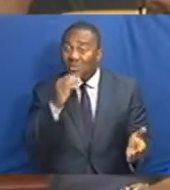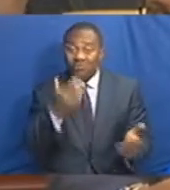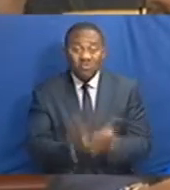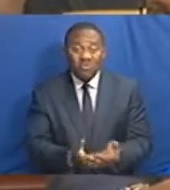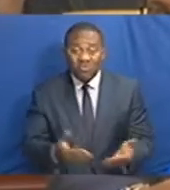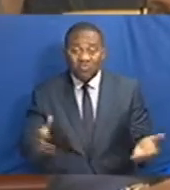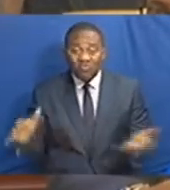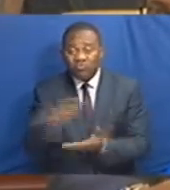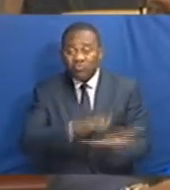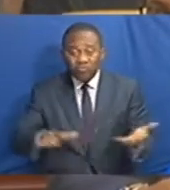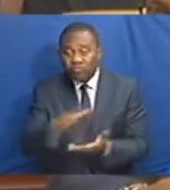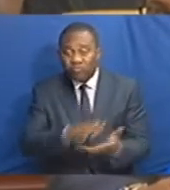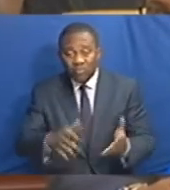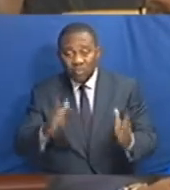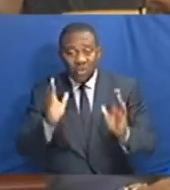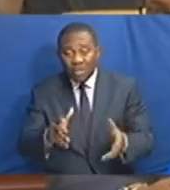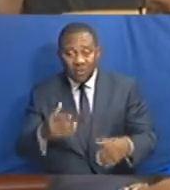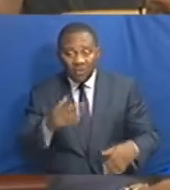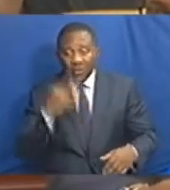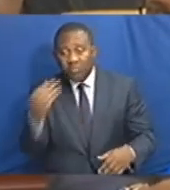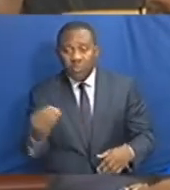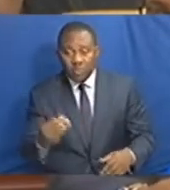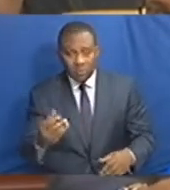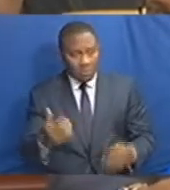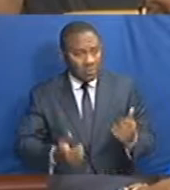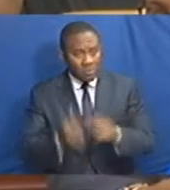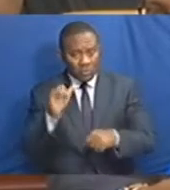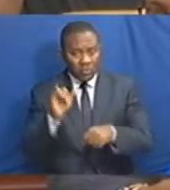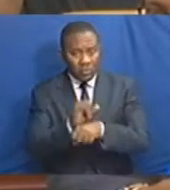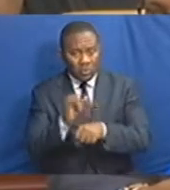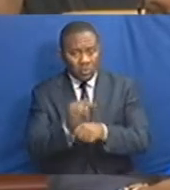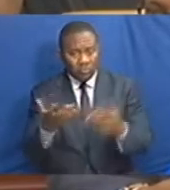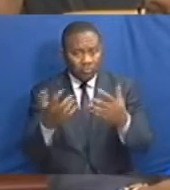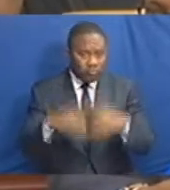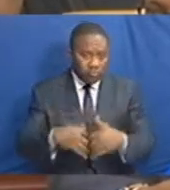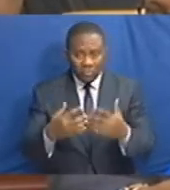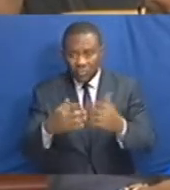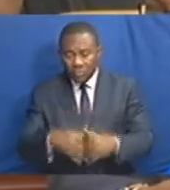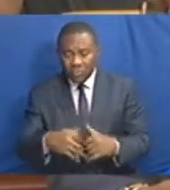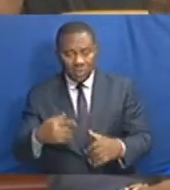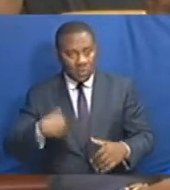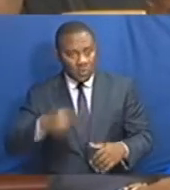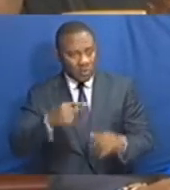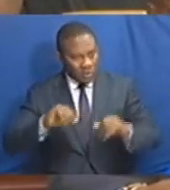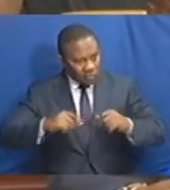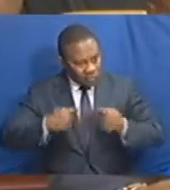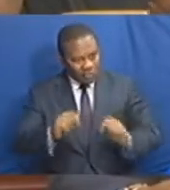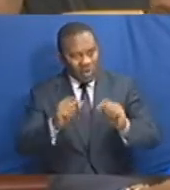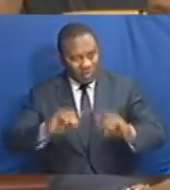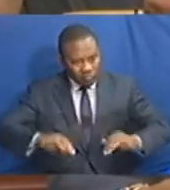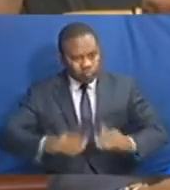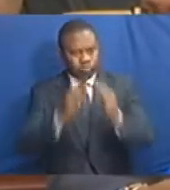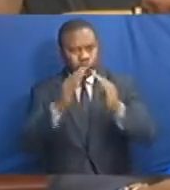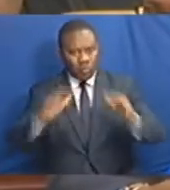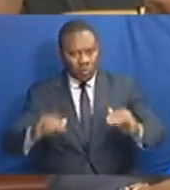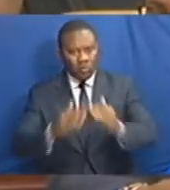made sure that most industries which were left behind have collapsed, and that we've managed to actually prop all